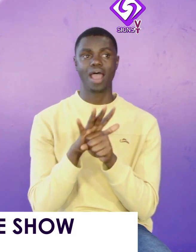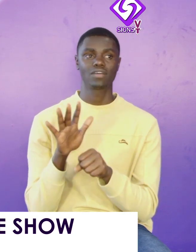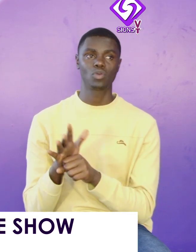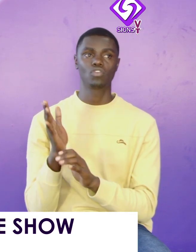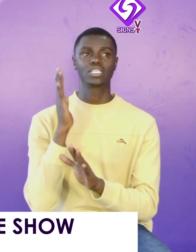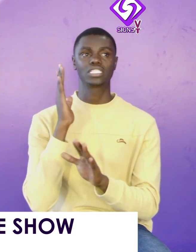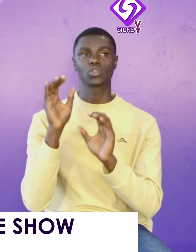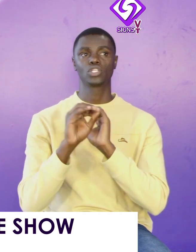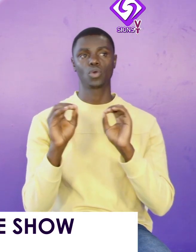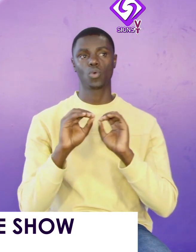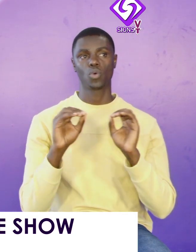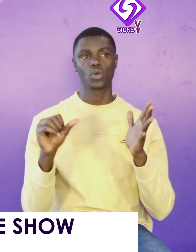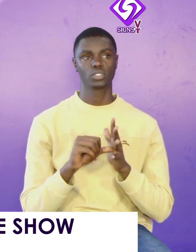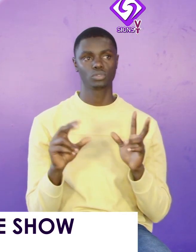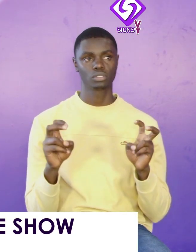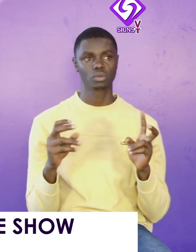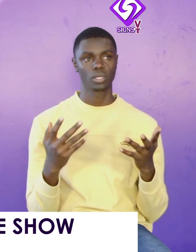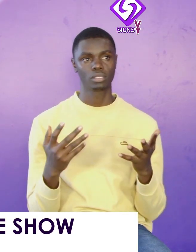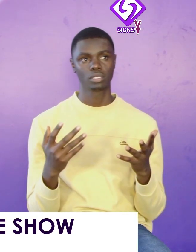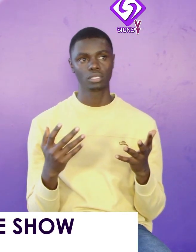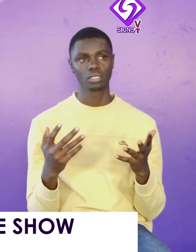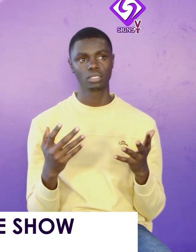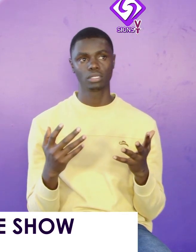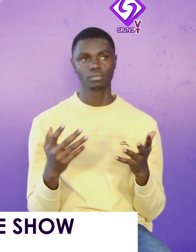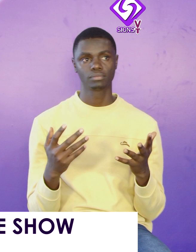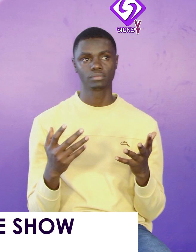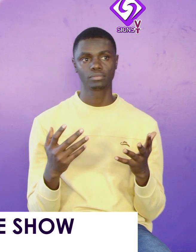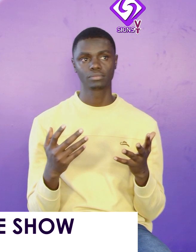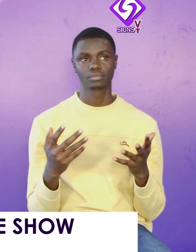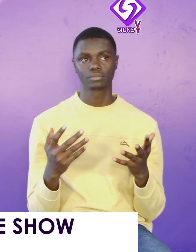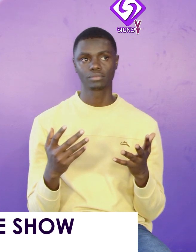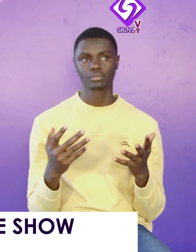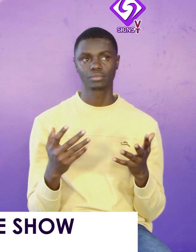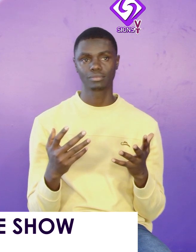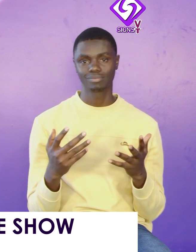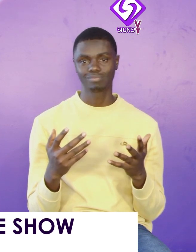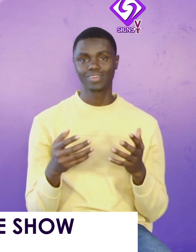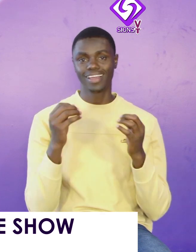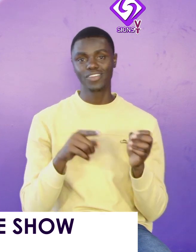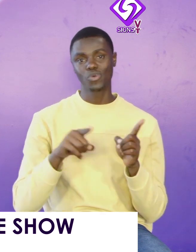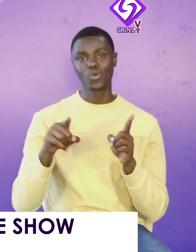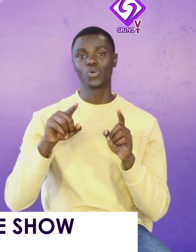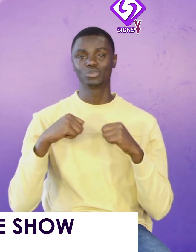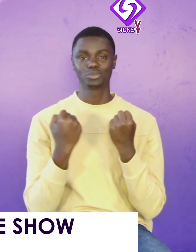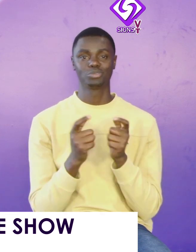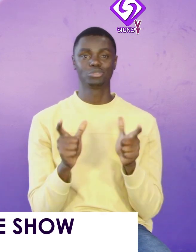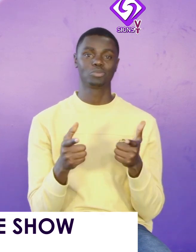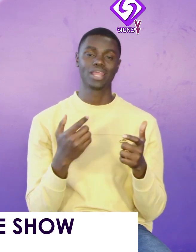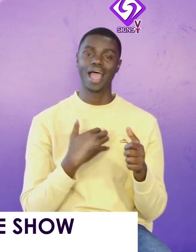in relationships in the land of Kenya, understandably, because if you go to the social media, there is a lot